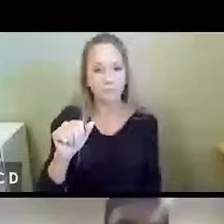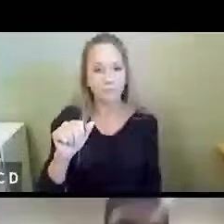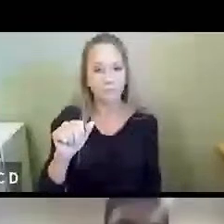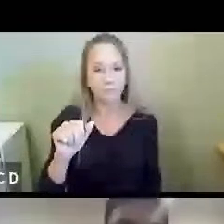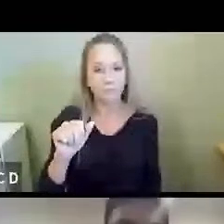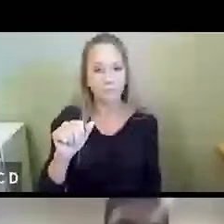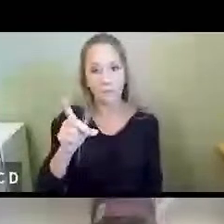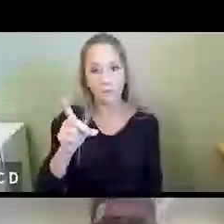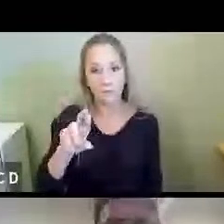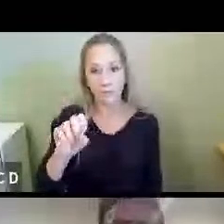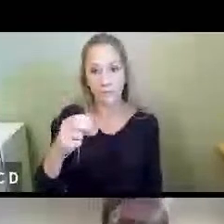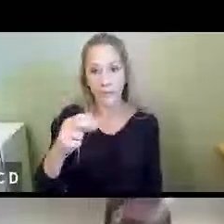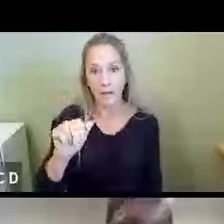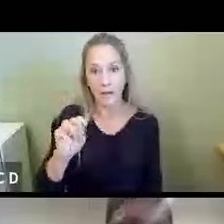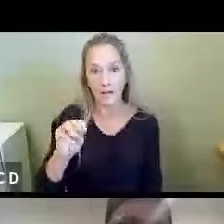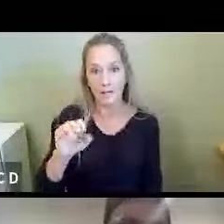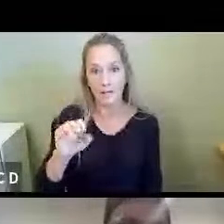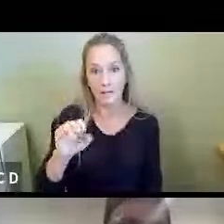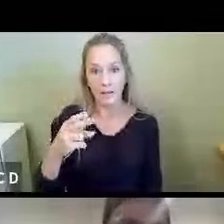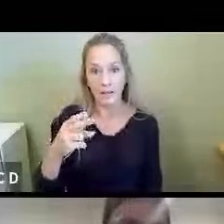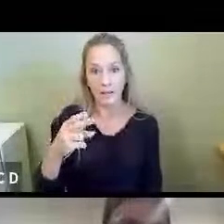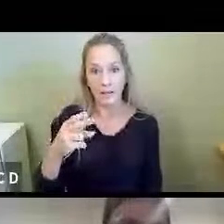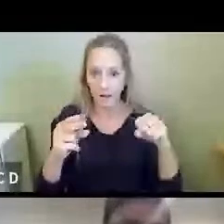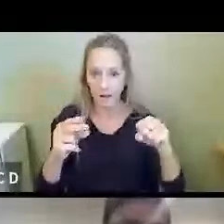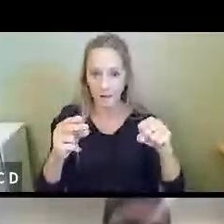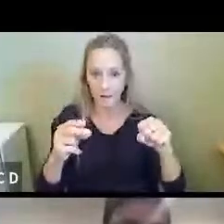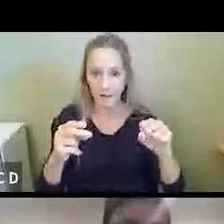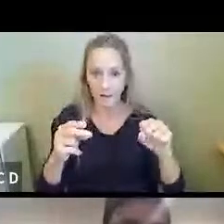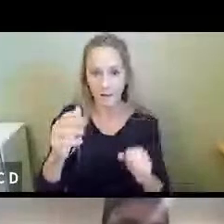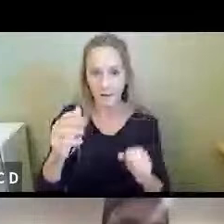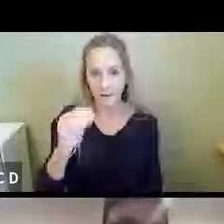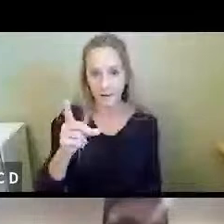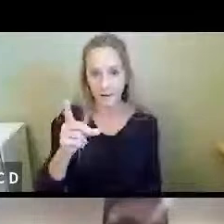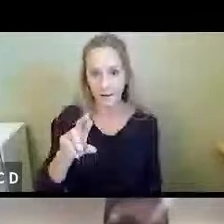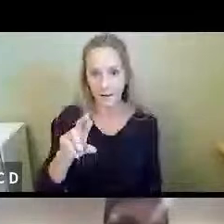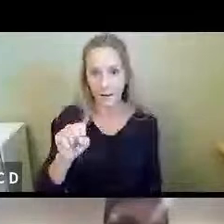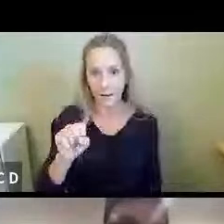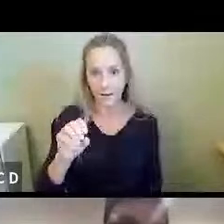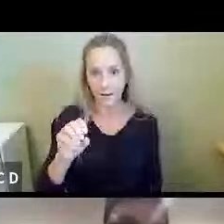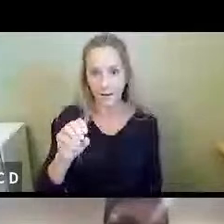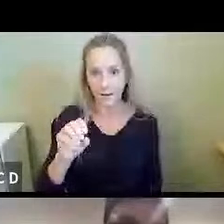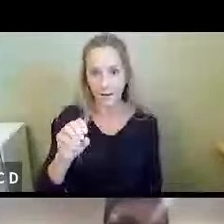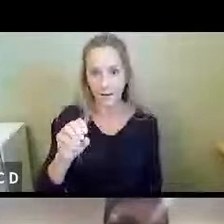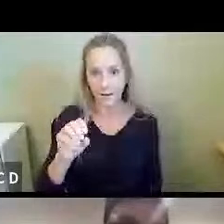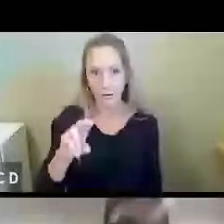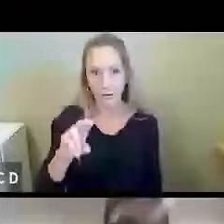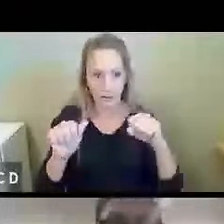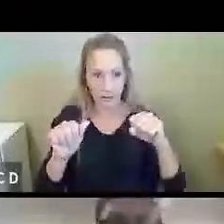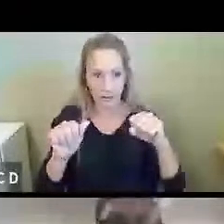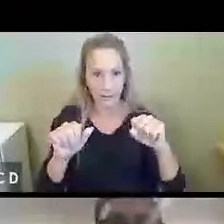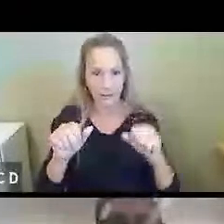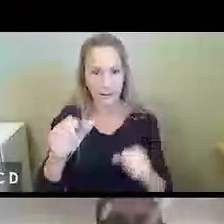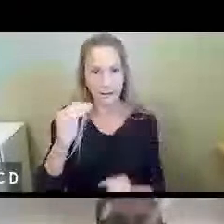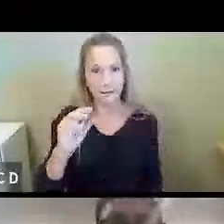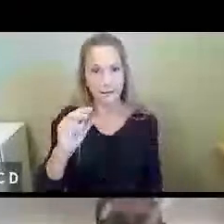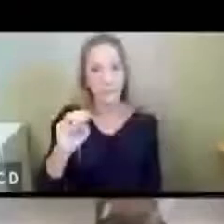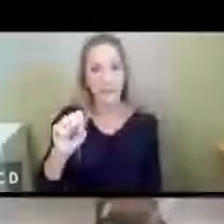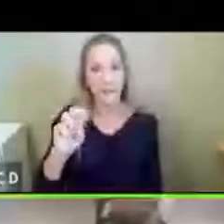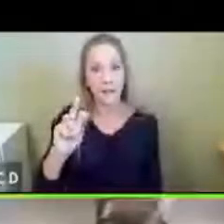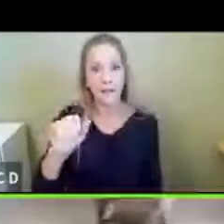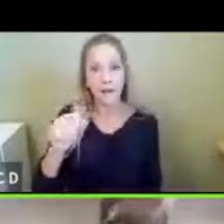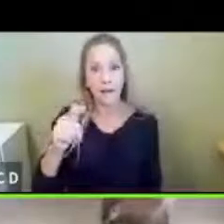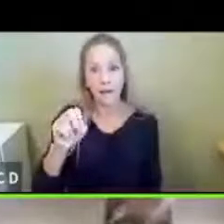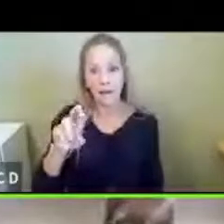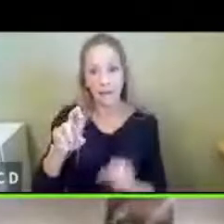Dr. Shamia, Yes. Dr. Sousa, Yes. Ms. Wagner,